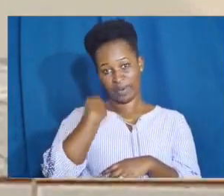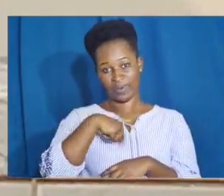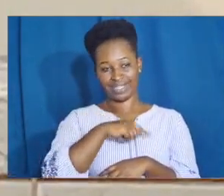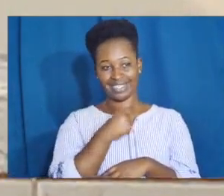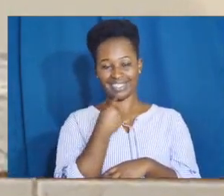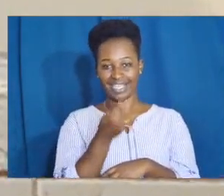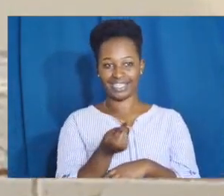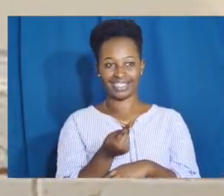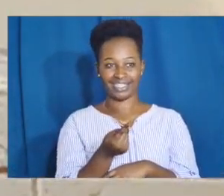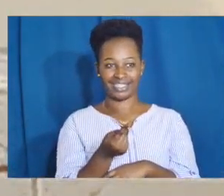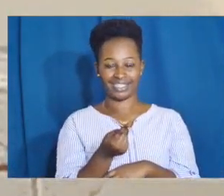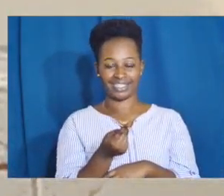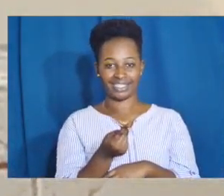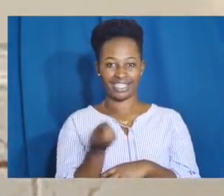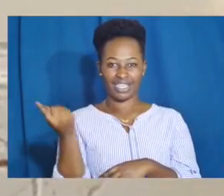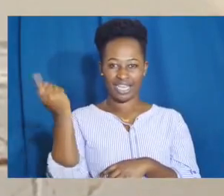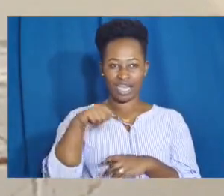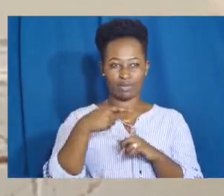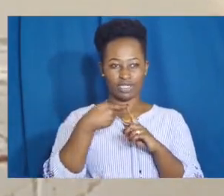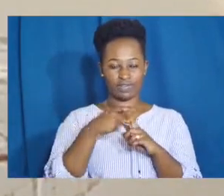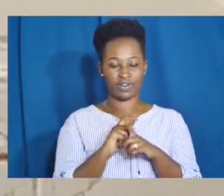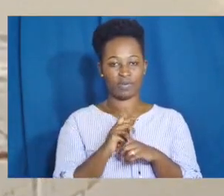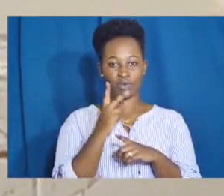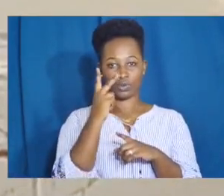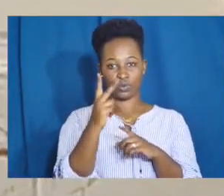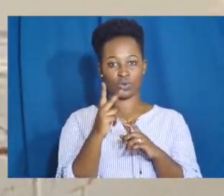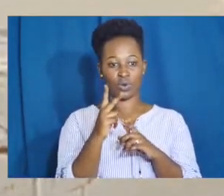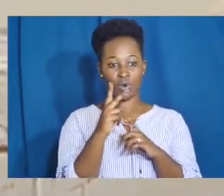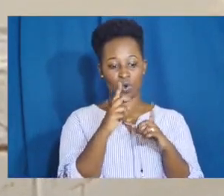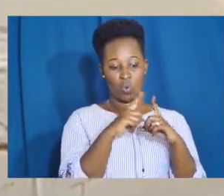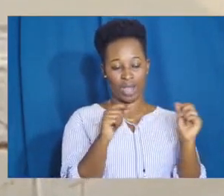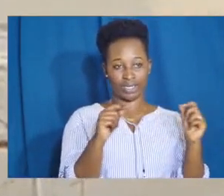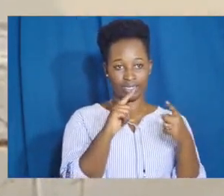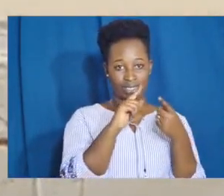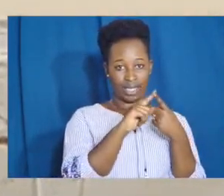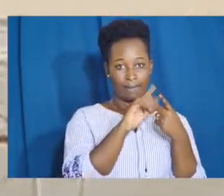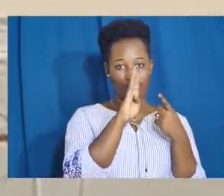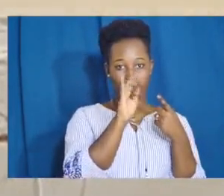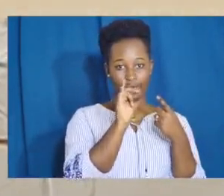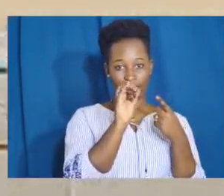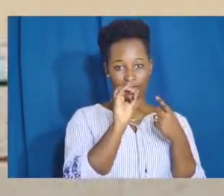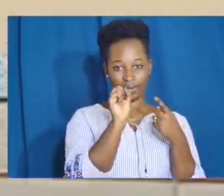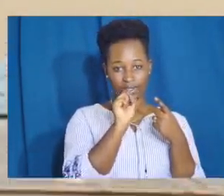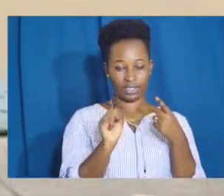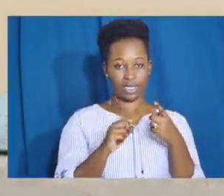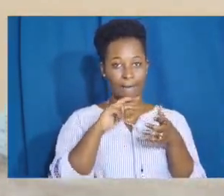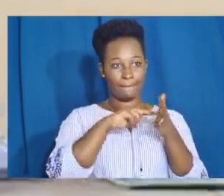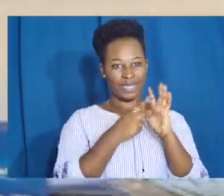said it comes from two Greek words. One is bios, which means